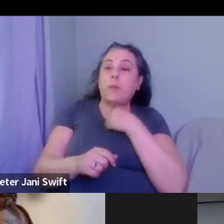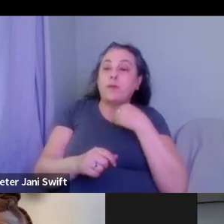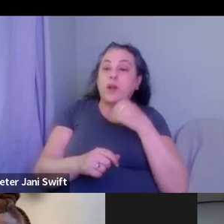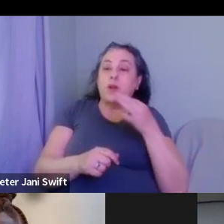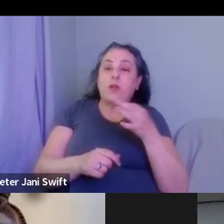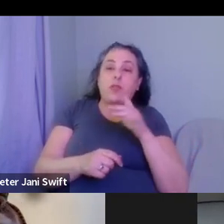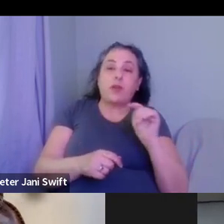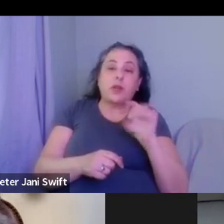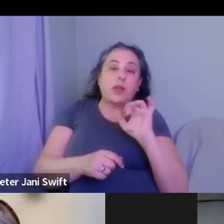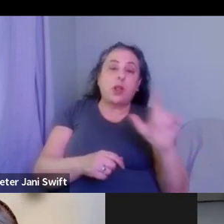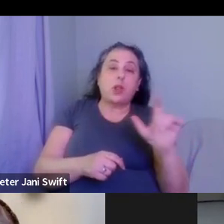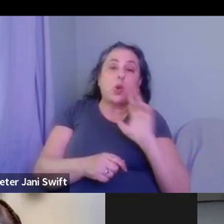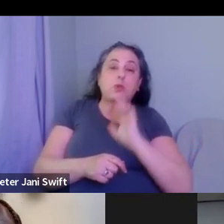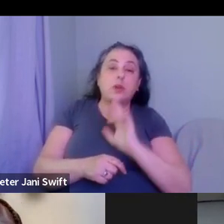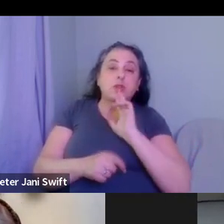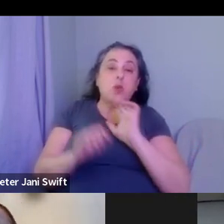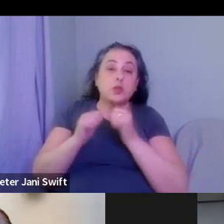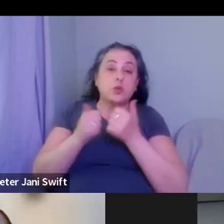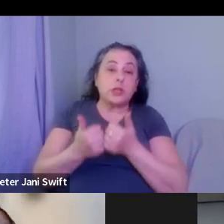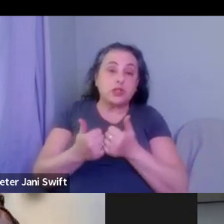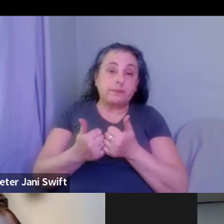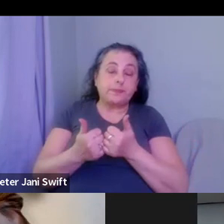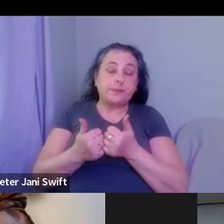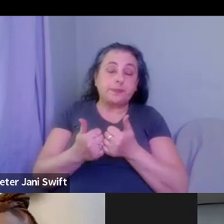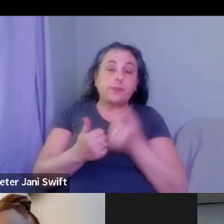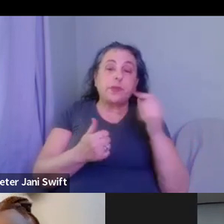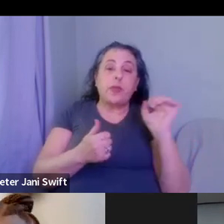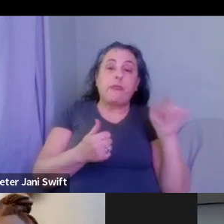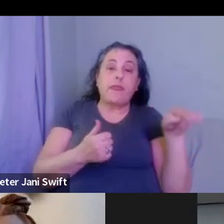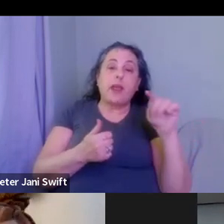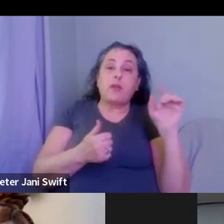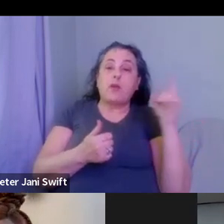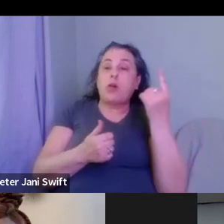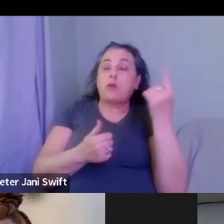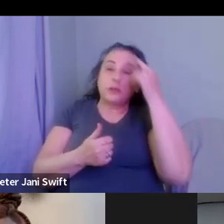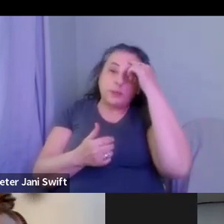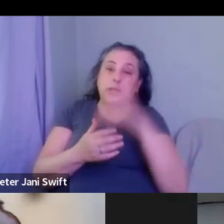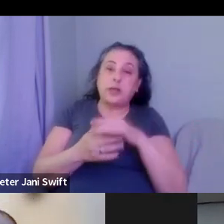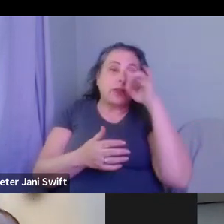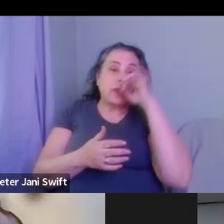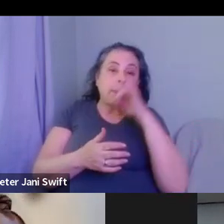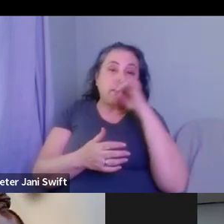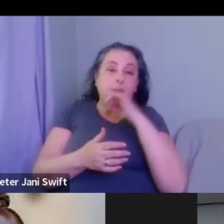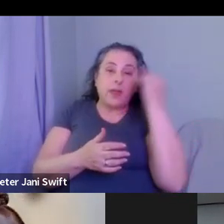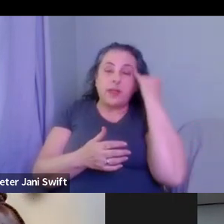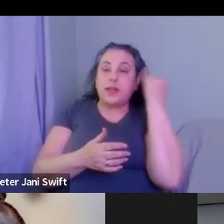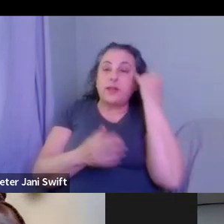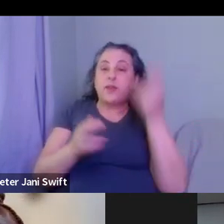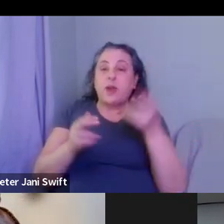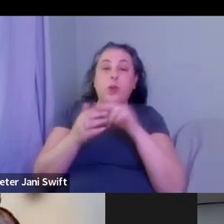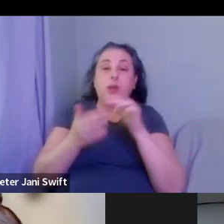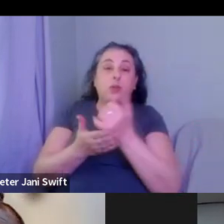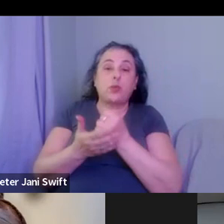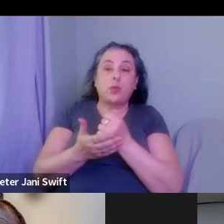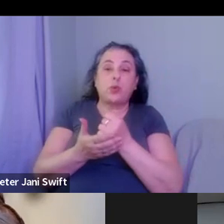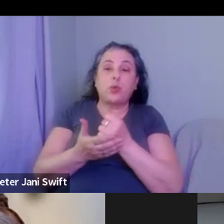of the Illinois Restaurant Association, they always believe in the myth that, oh, if I raise the wages, it's